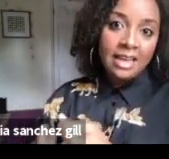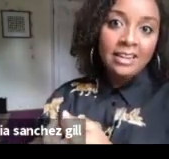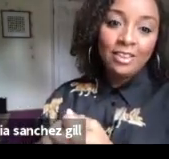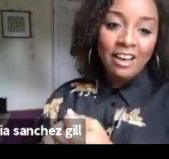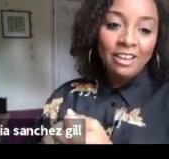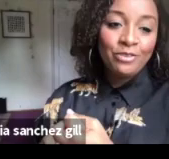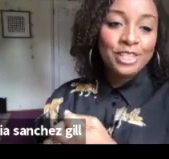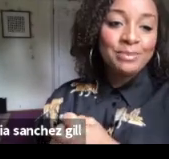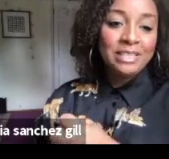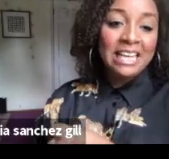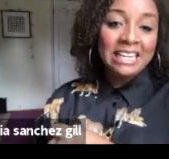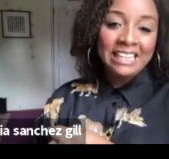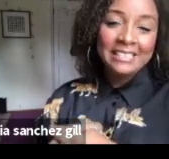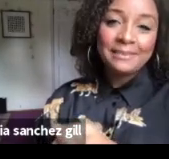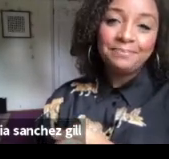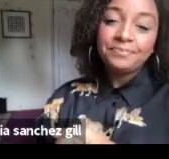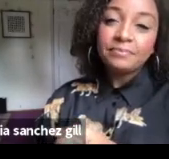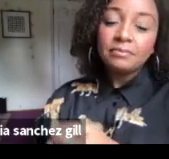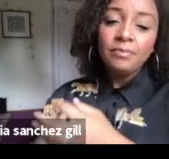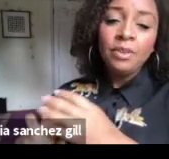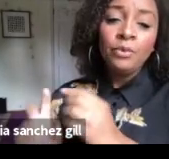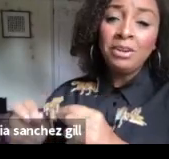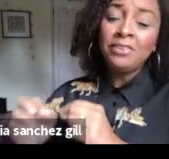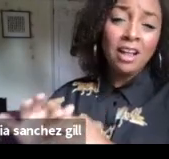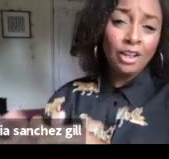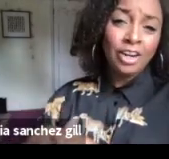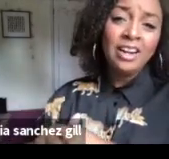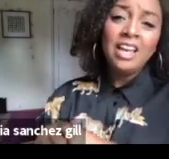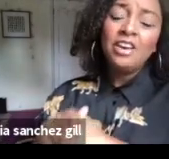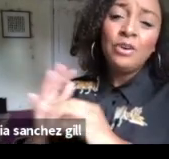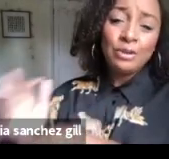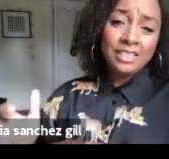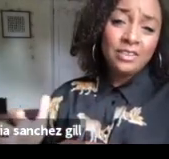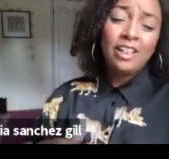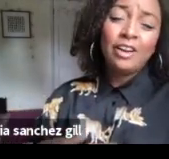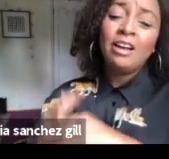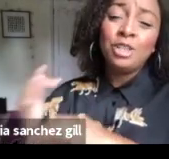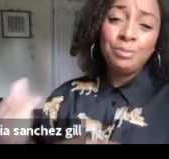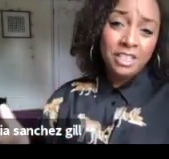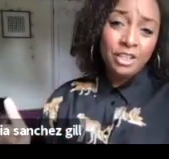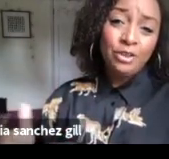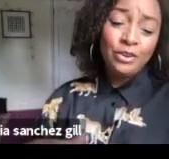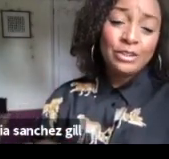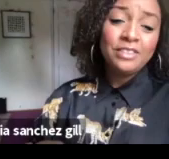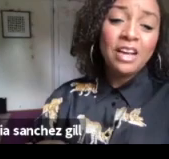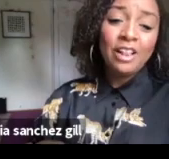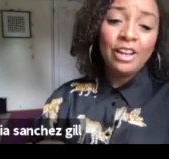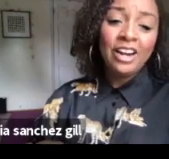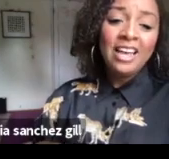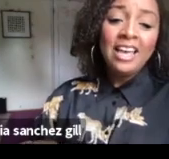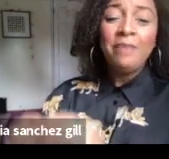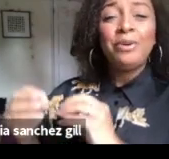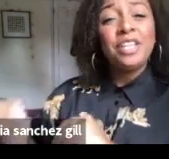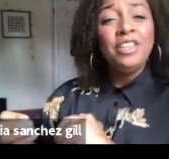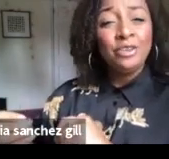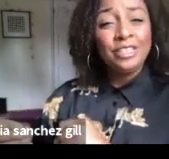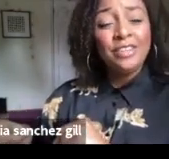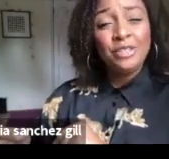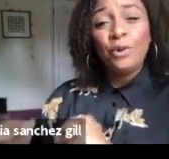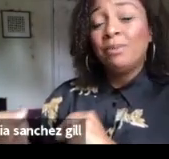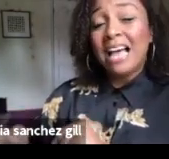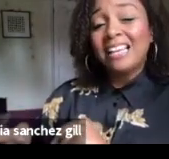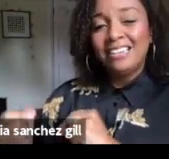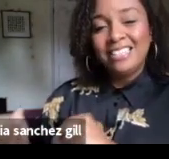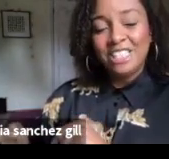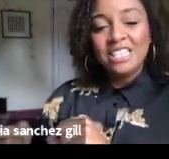immigration, and in law enforcement settings. Women of color, LGBTQ folks of color, and particularly those of us